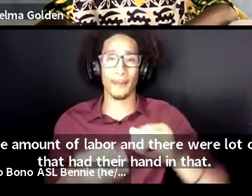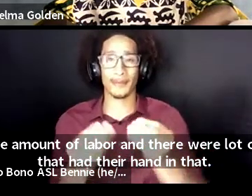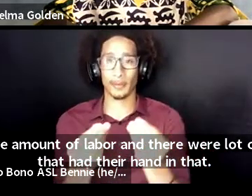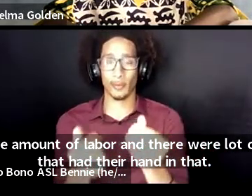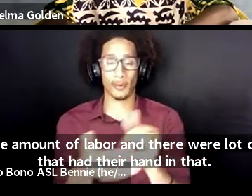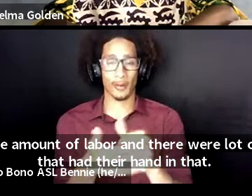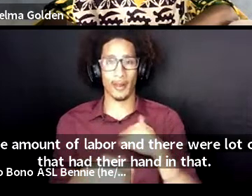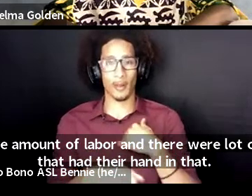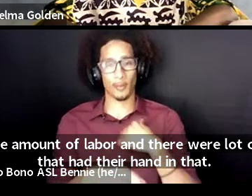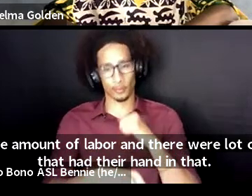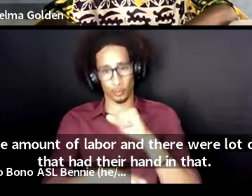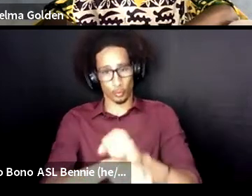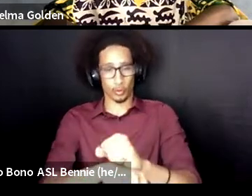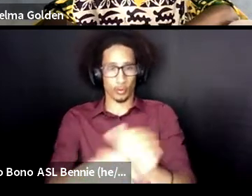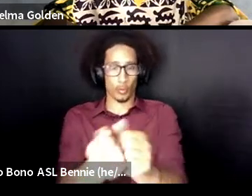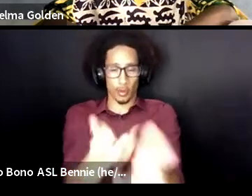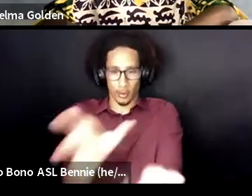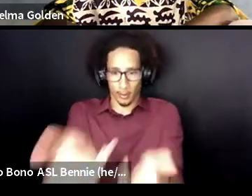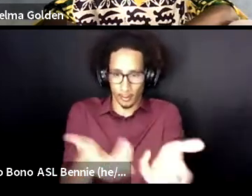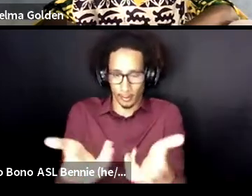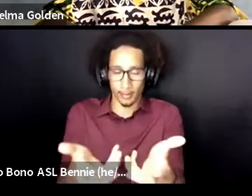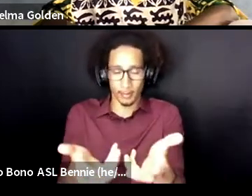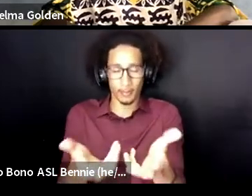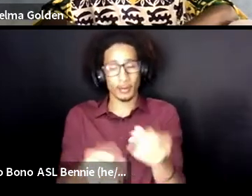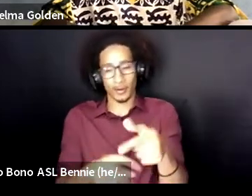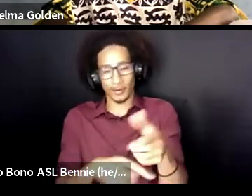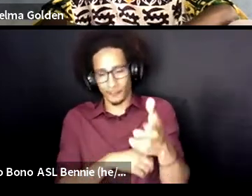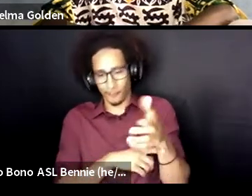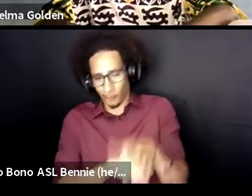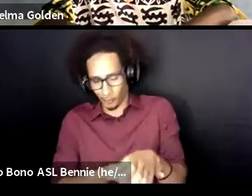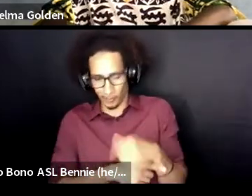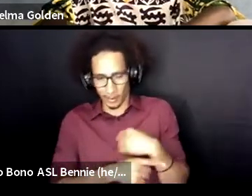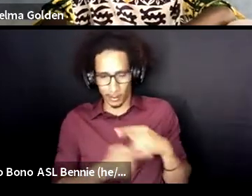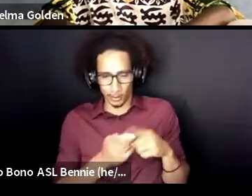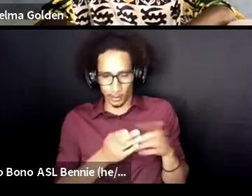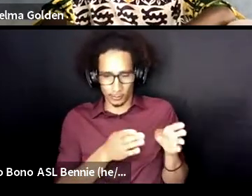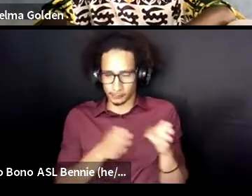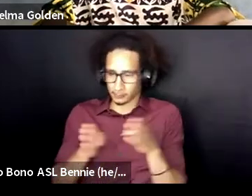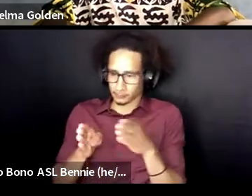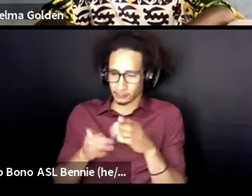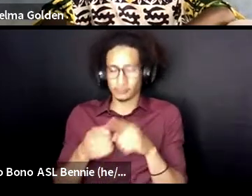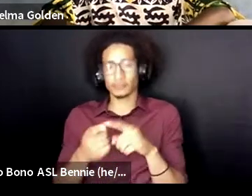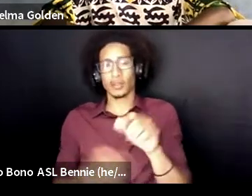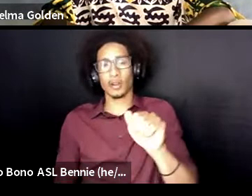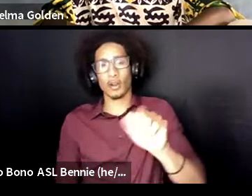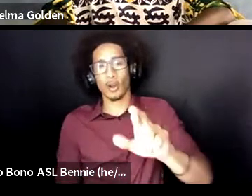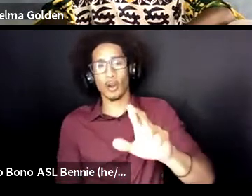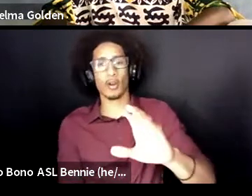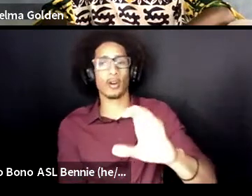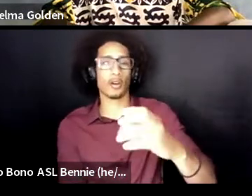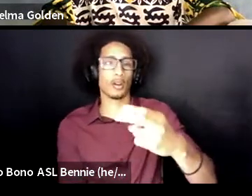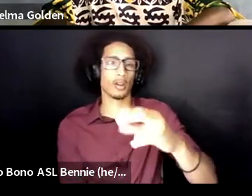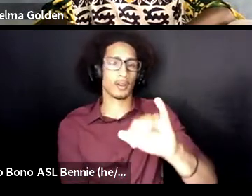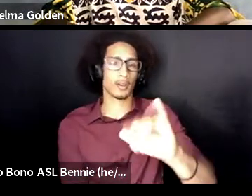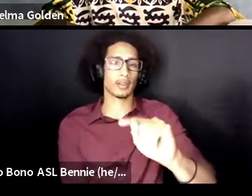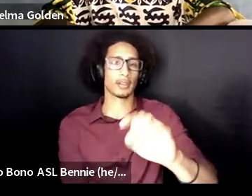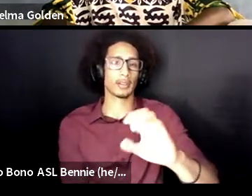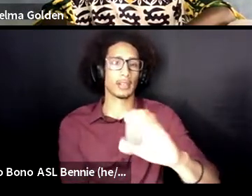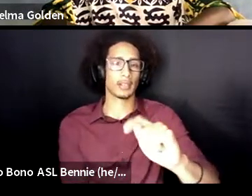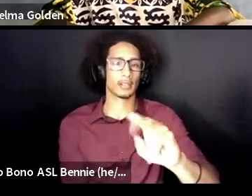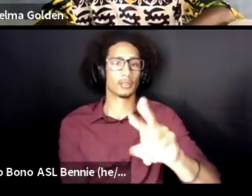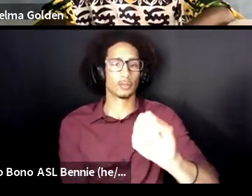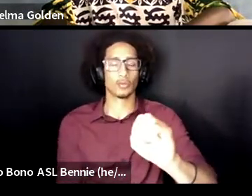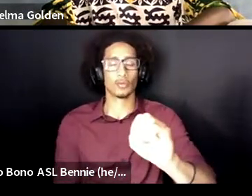it kind of forced me to return to architecture, which is actually what I did before I became an